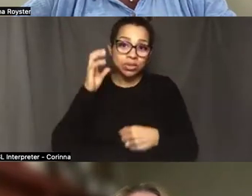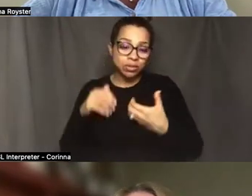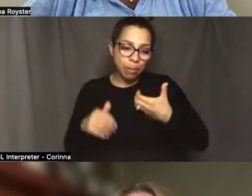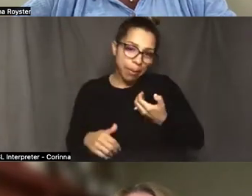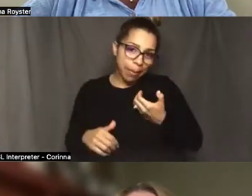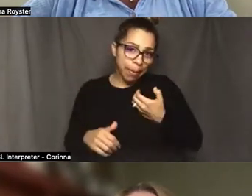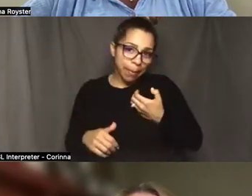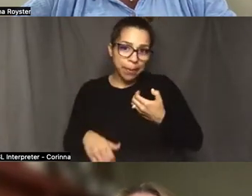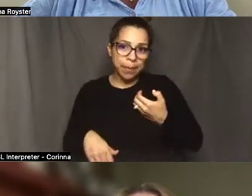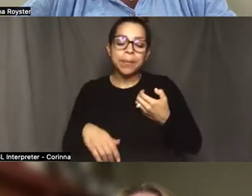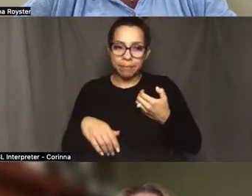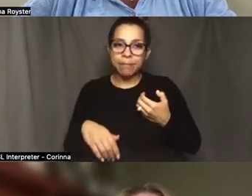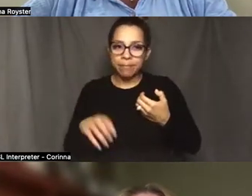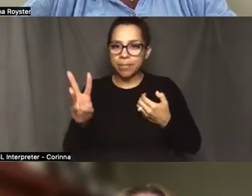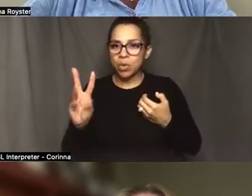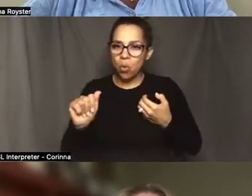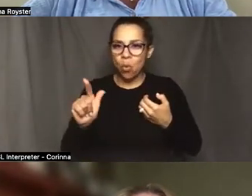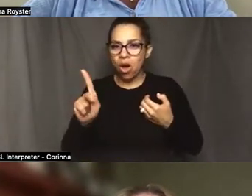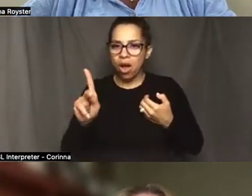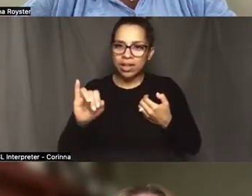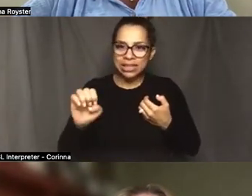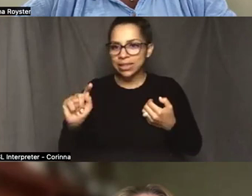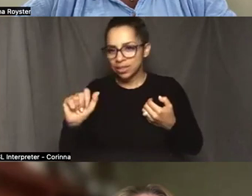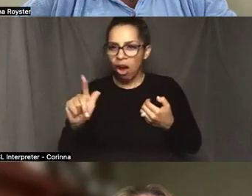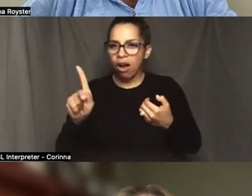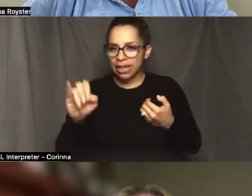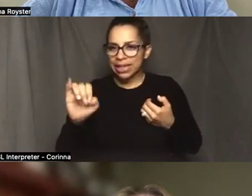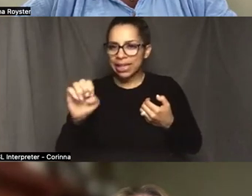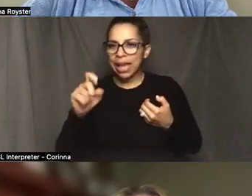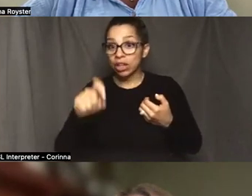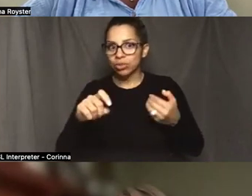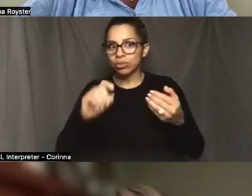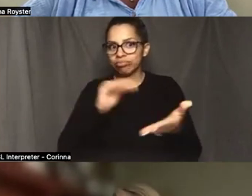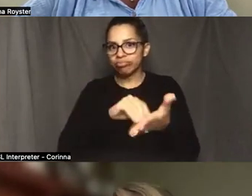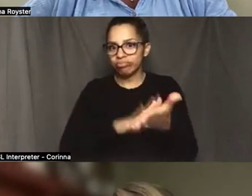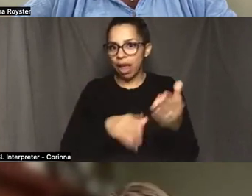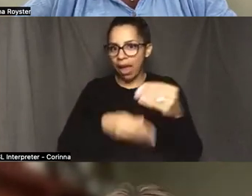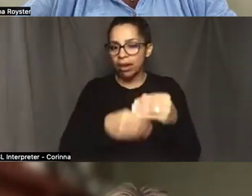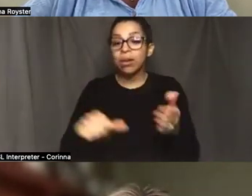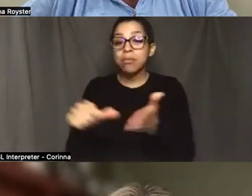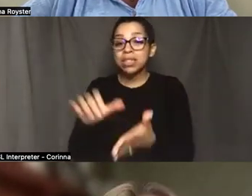in the walkie-talkies. Also, page 54 is the emergency action drop, cover, and